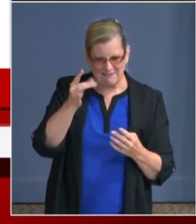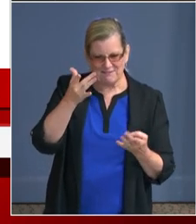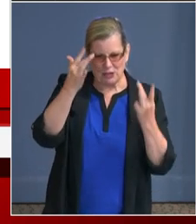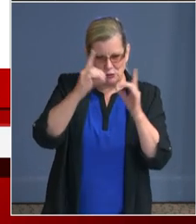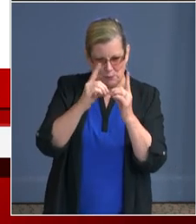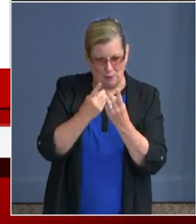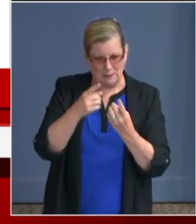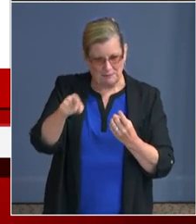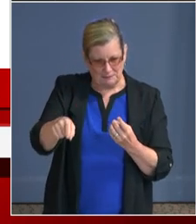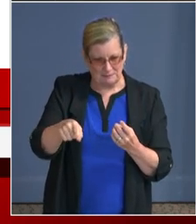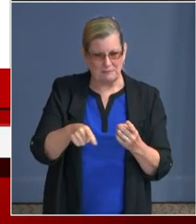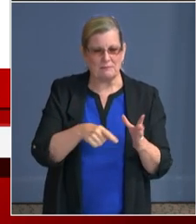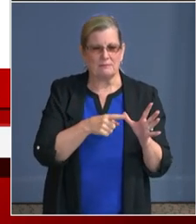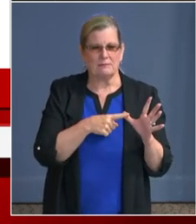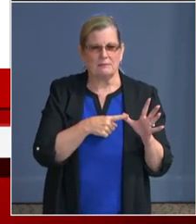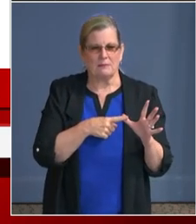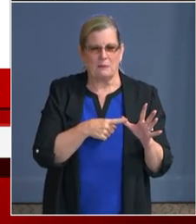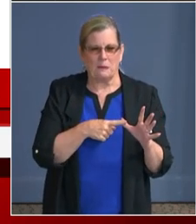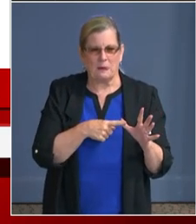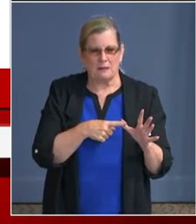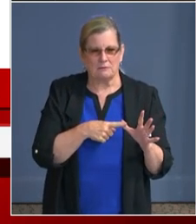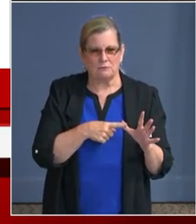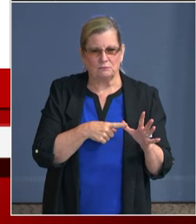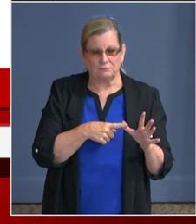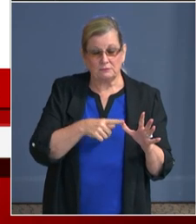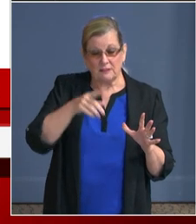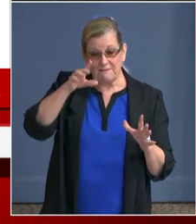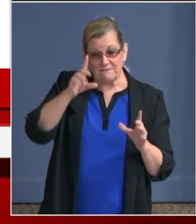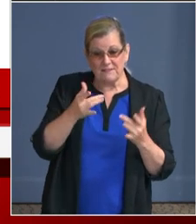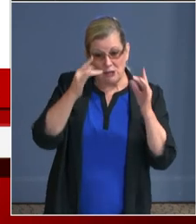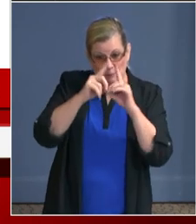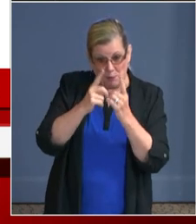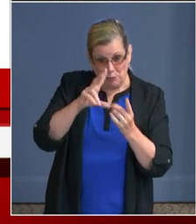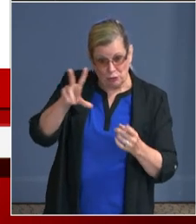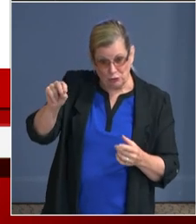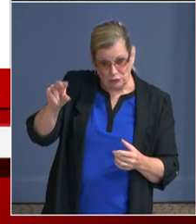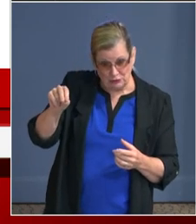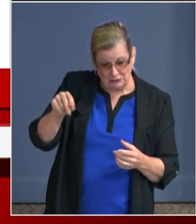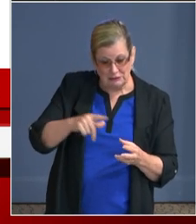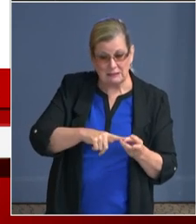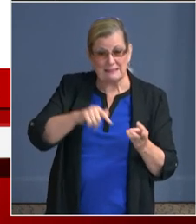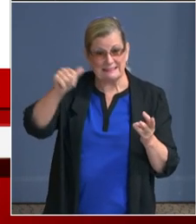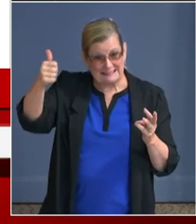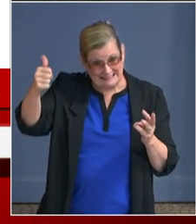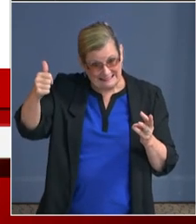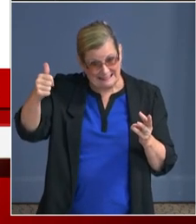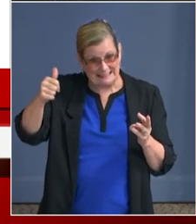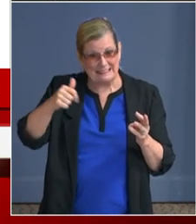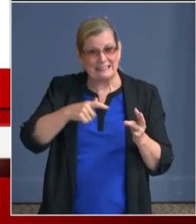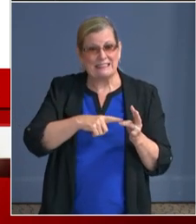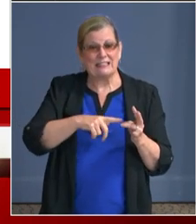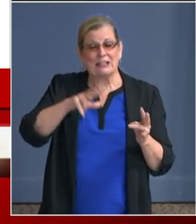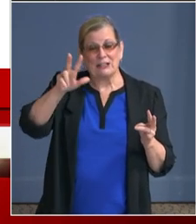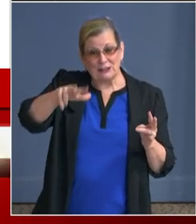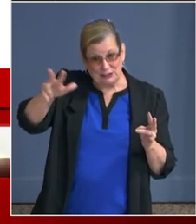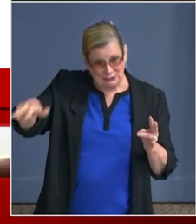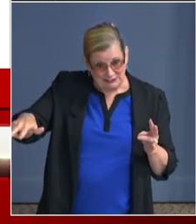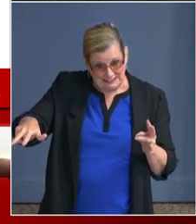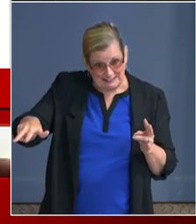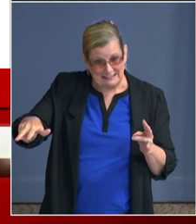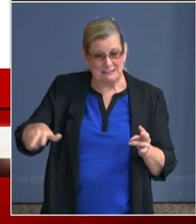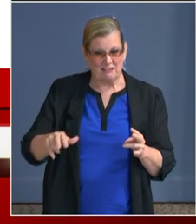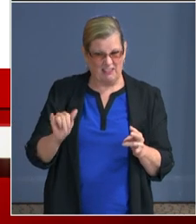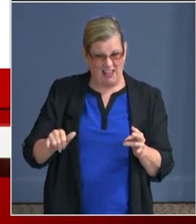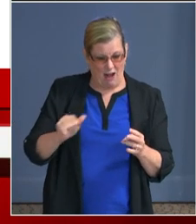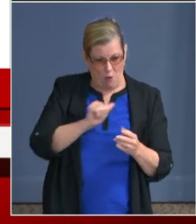Avenue Northeast, Engine 30 on 49th Street Northeast, and Engine 33 at 101